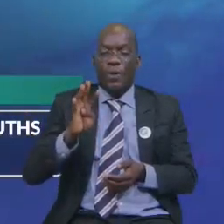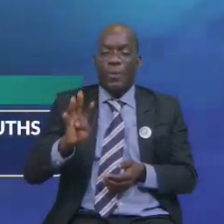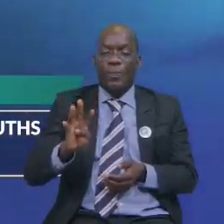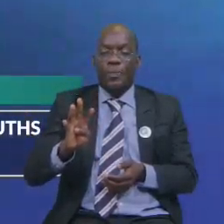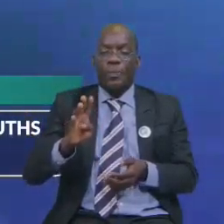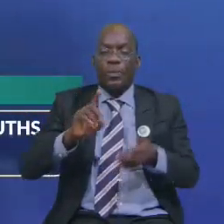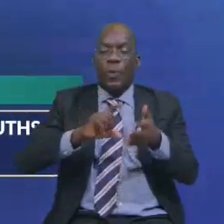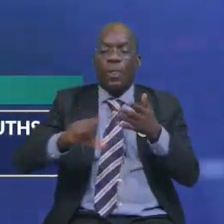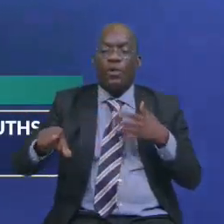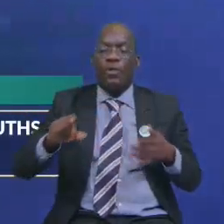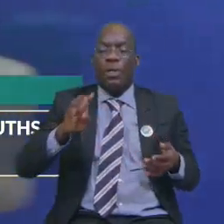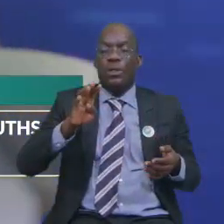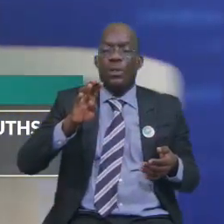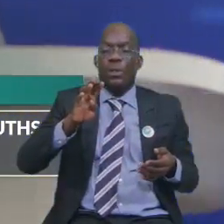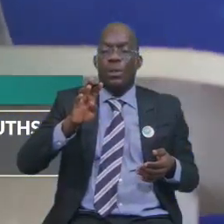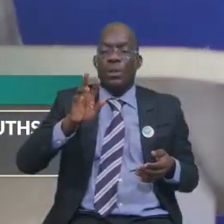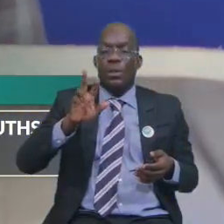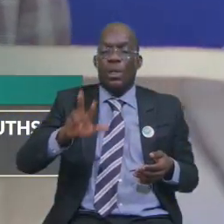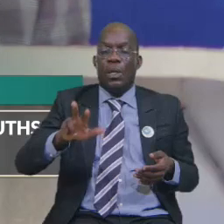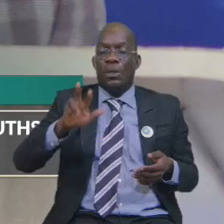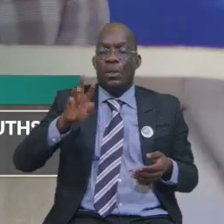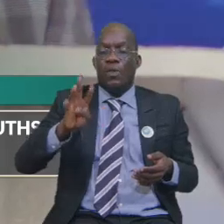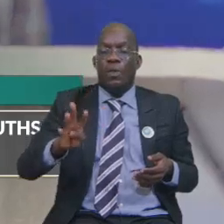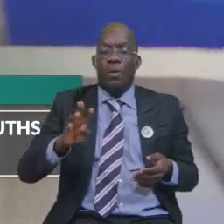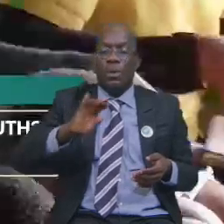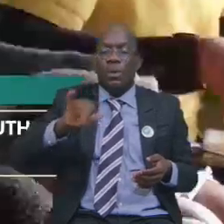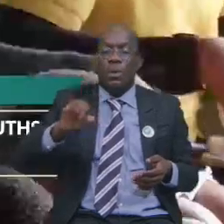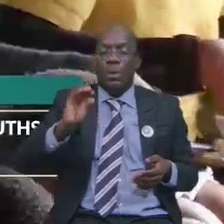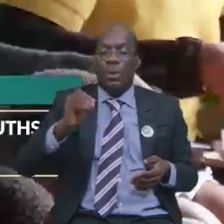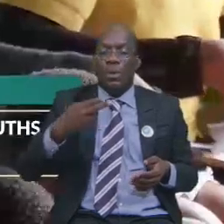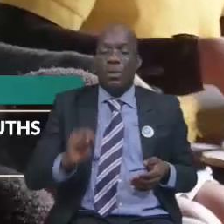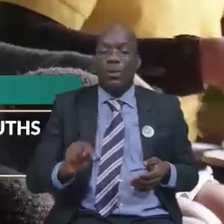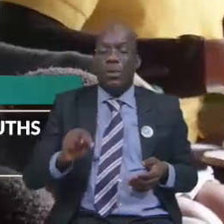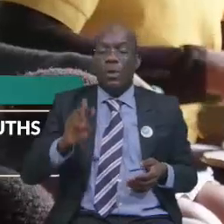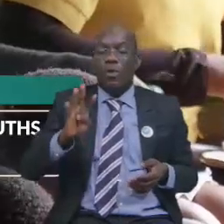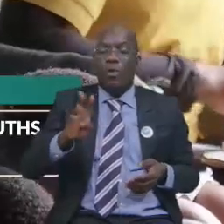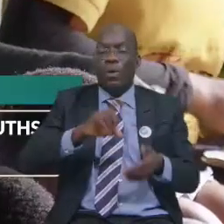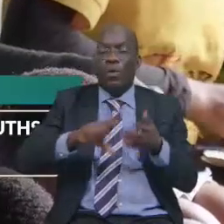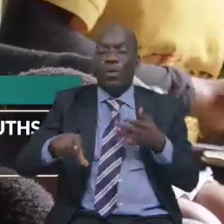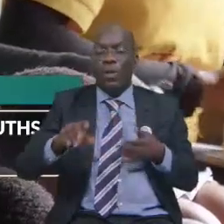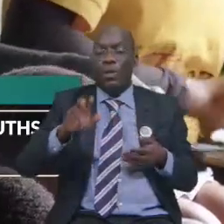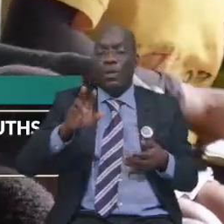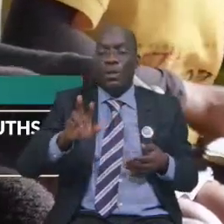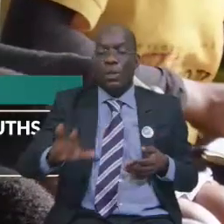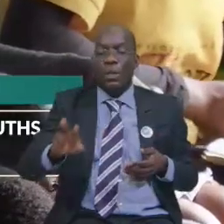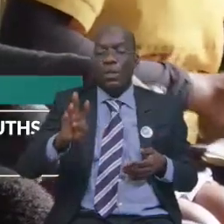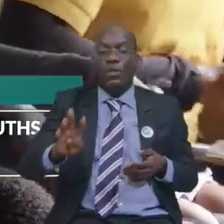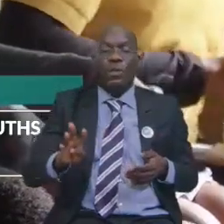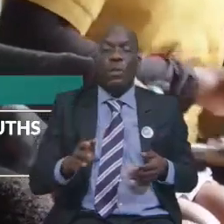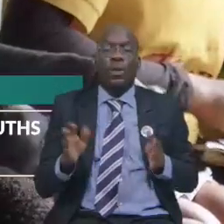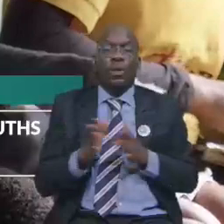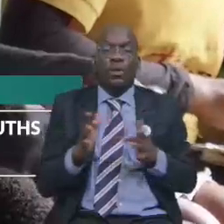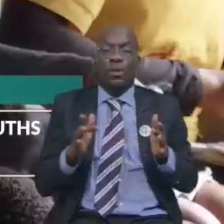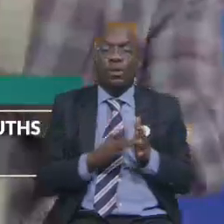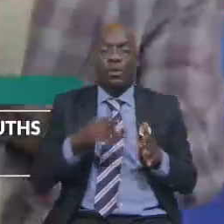John chapter 4, reading from verse 34, Jesus says unto them,